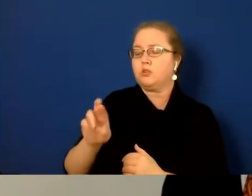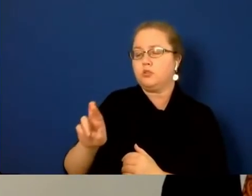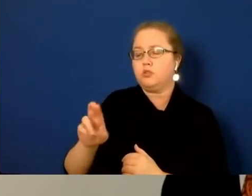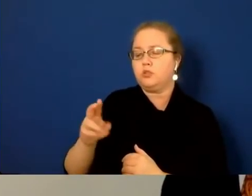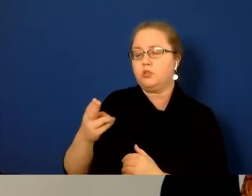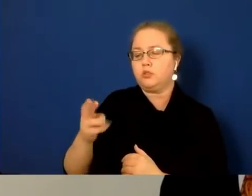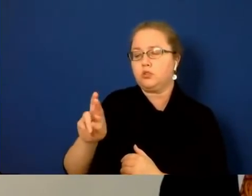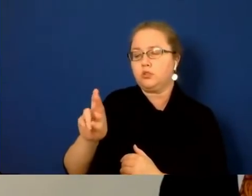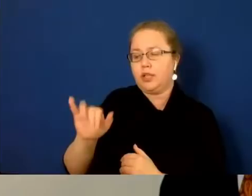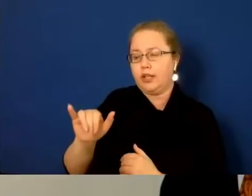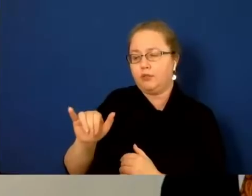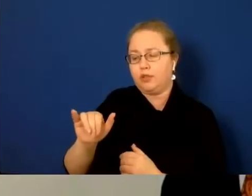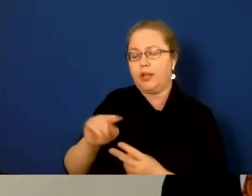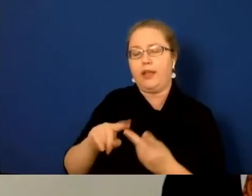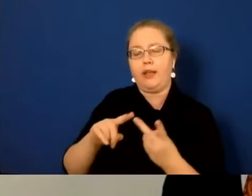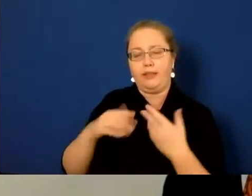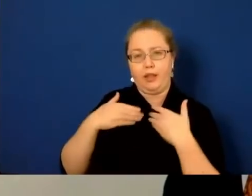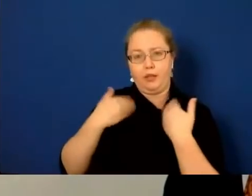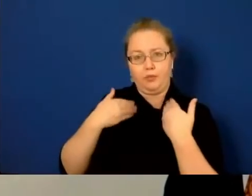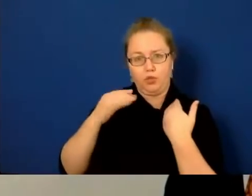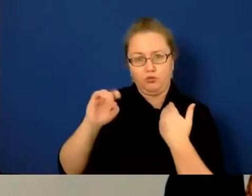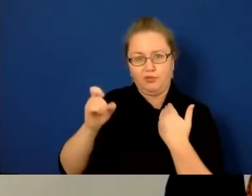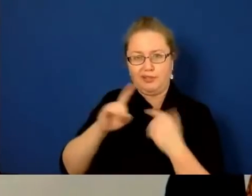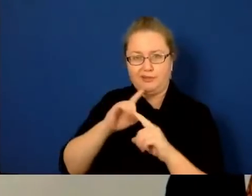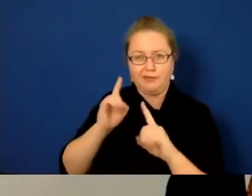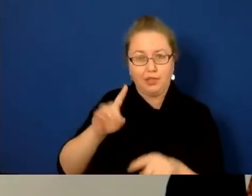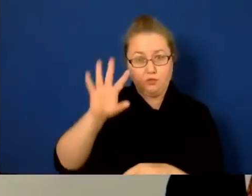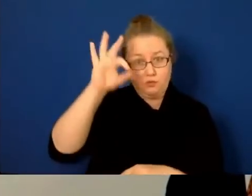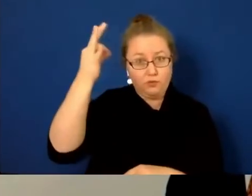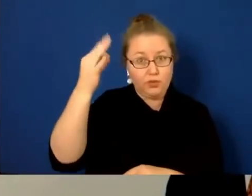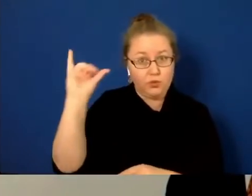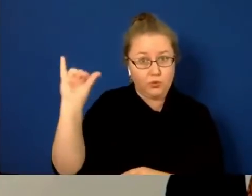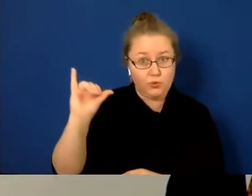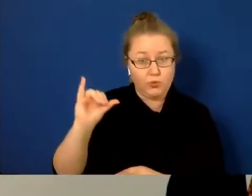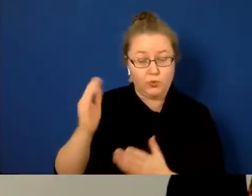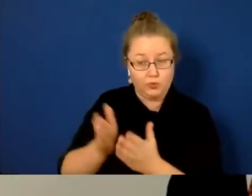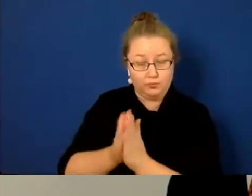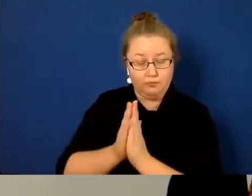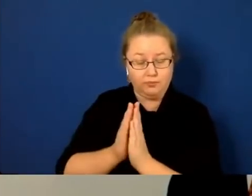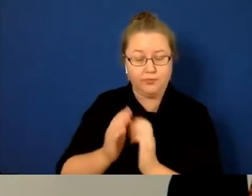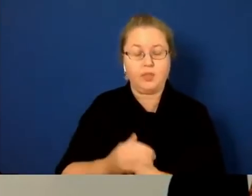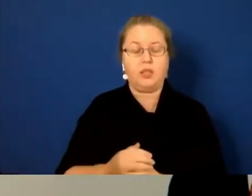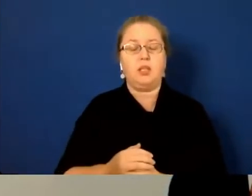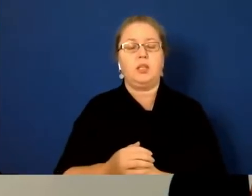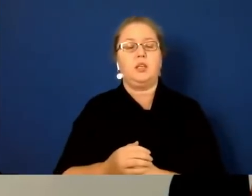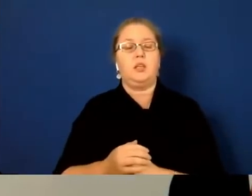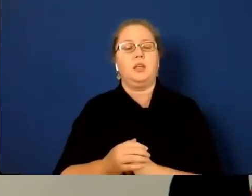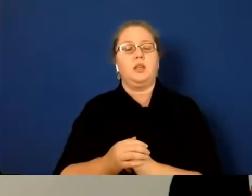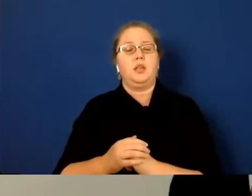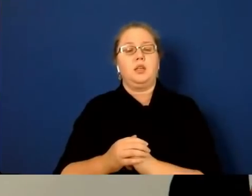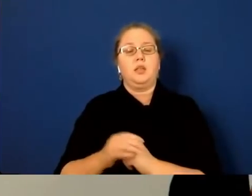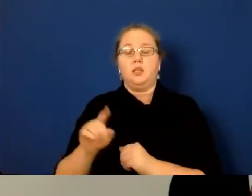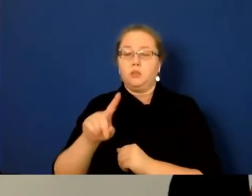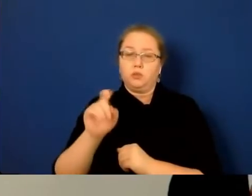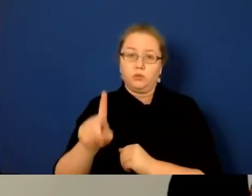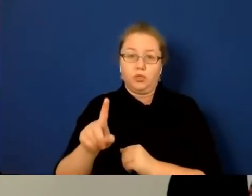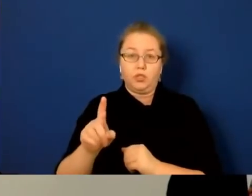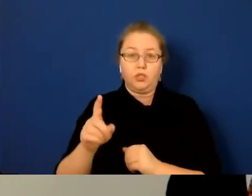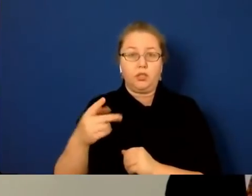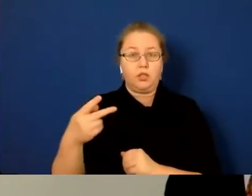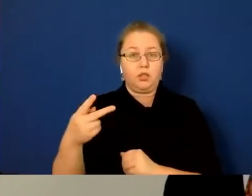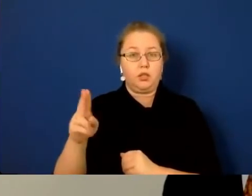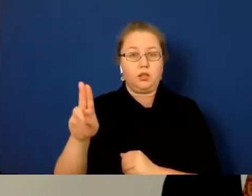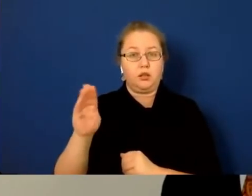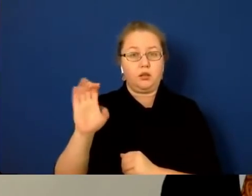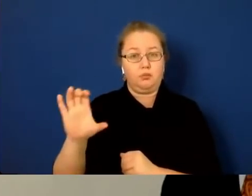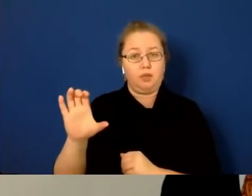of people. So I think that's the nuance that we wanted to clarify today, because we saw some of the information that go out earlier that seemed